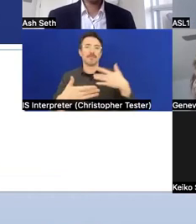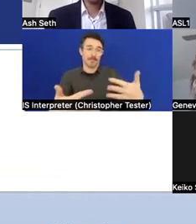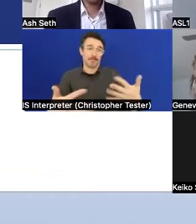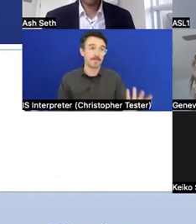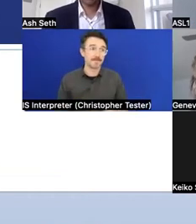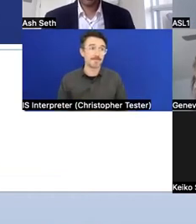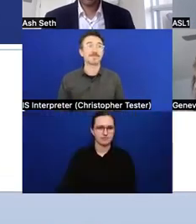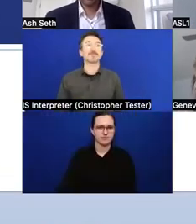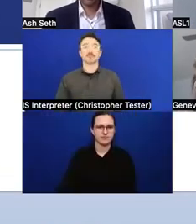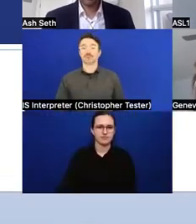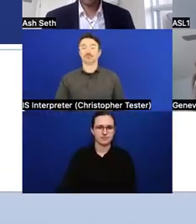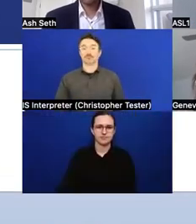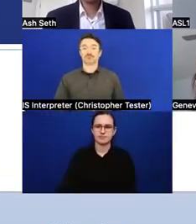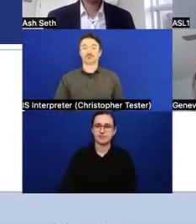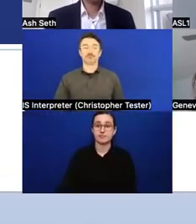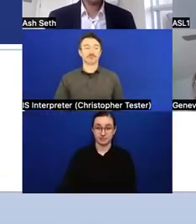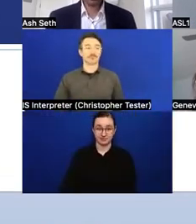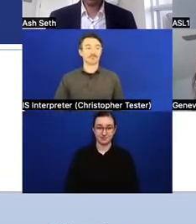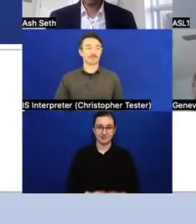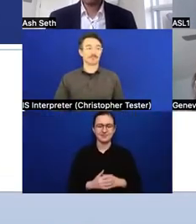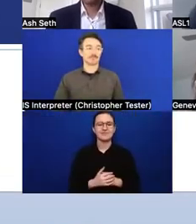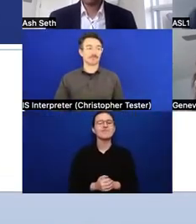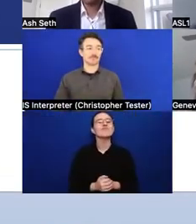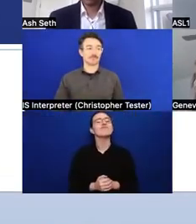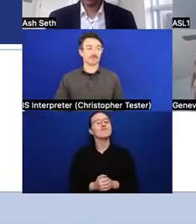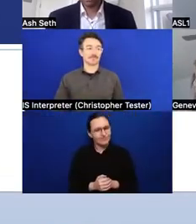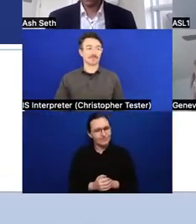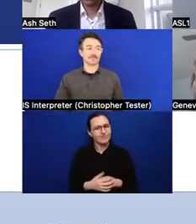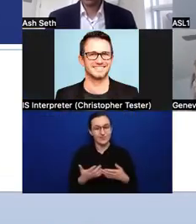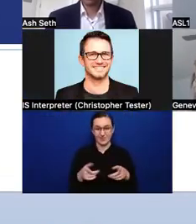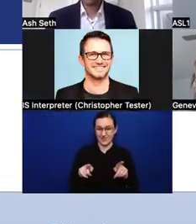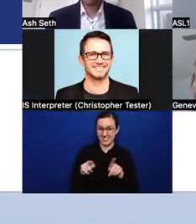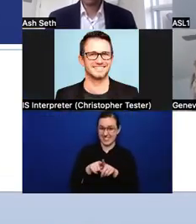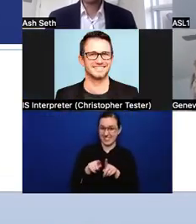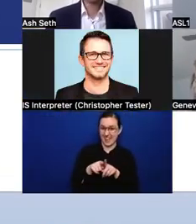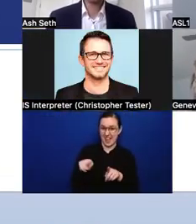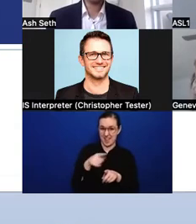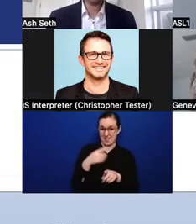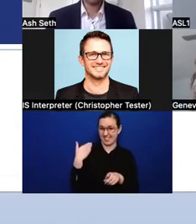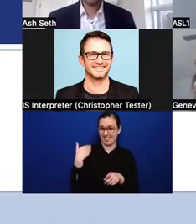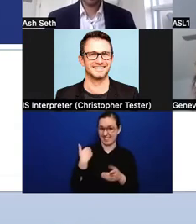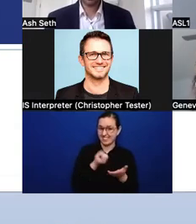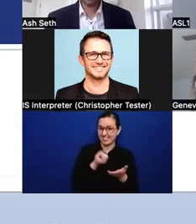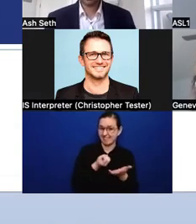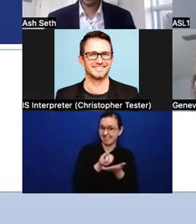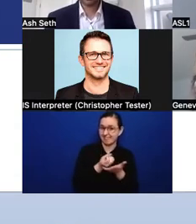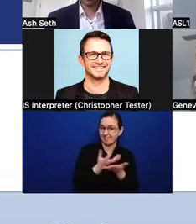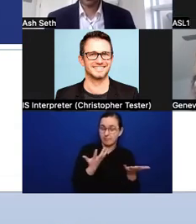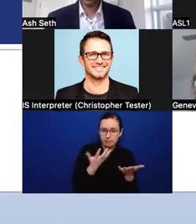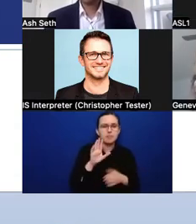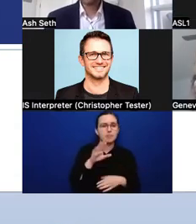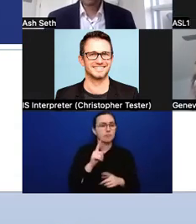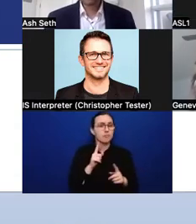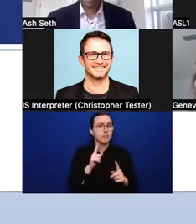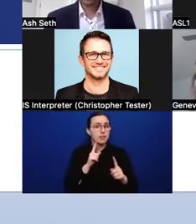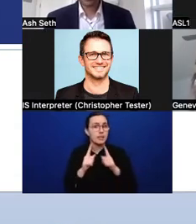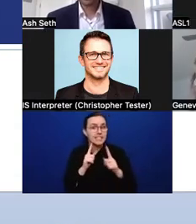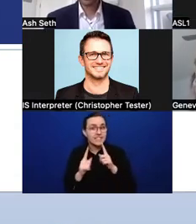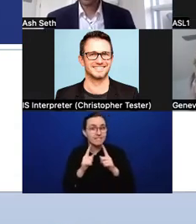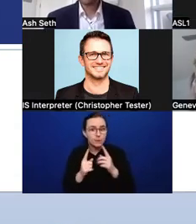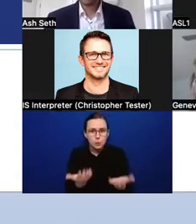As mentioned earlier, we also interviewed youth with neurodevelopmental disabilities, in addition to parents and caregivers. We are